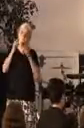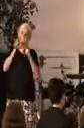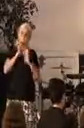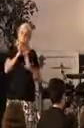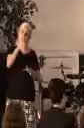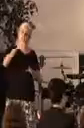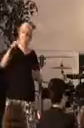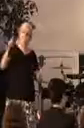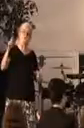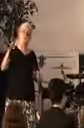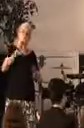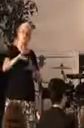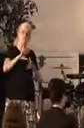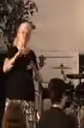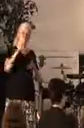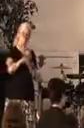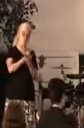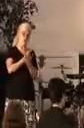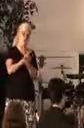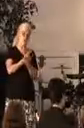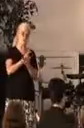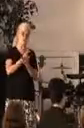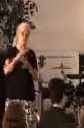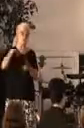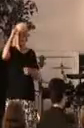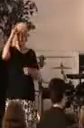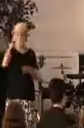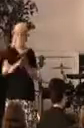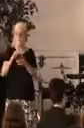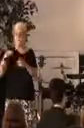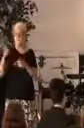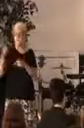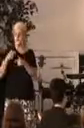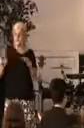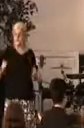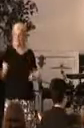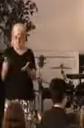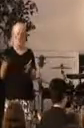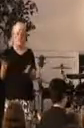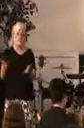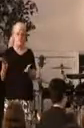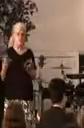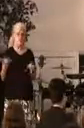believe that generation is standing here today. In Jesus' name.